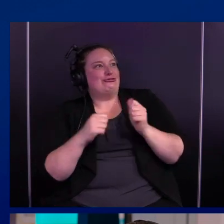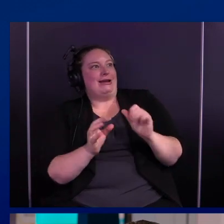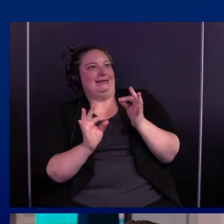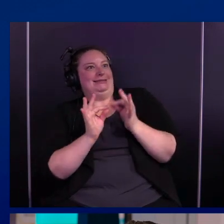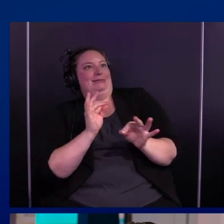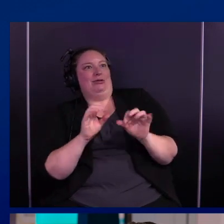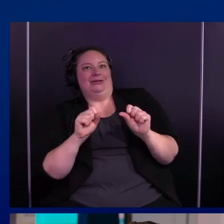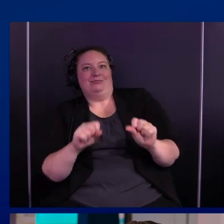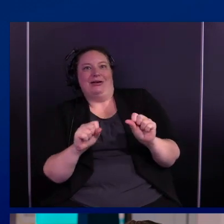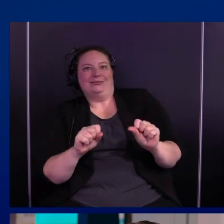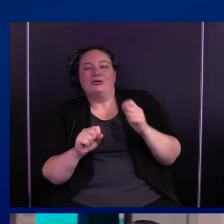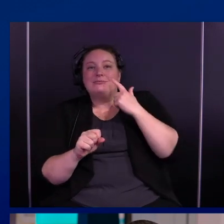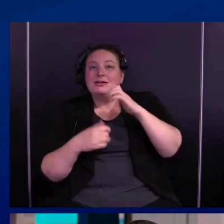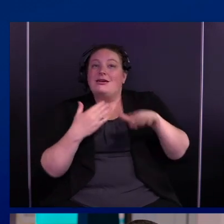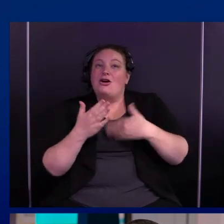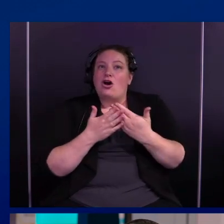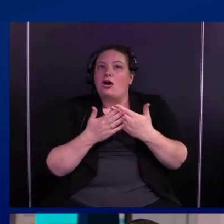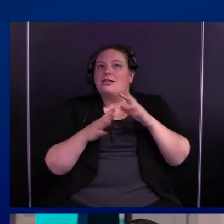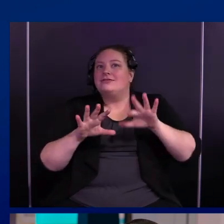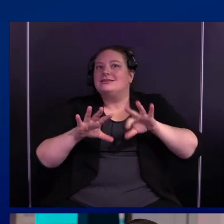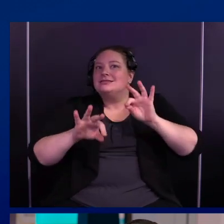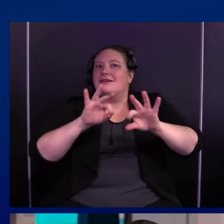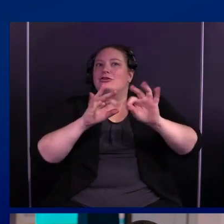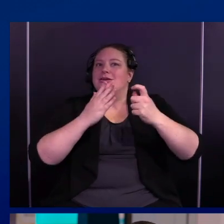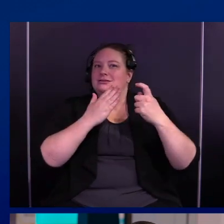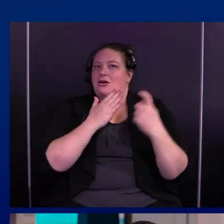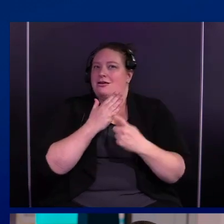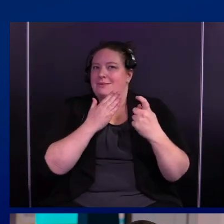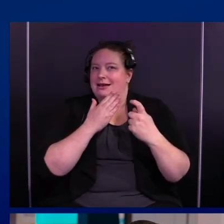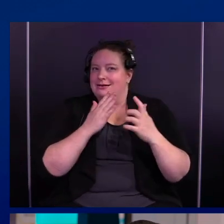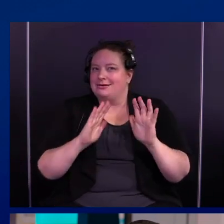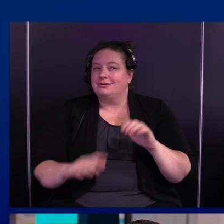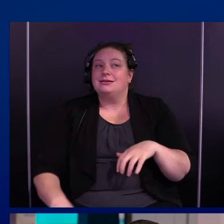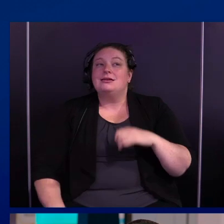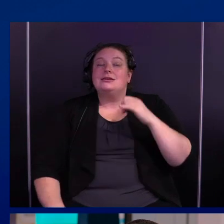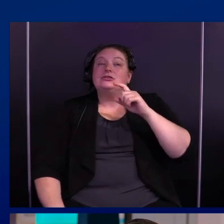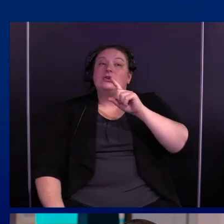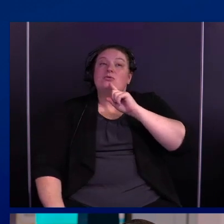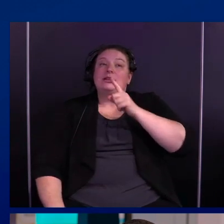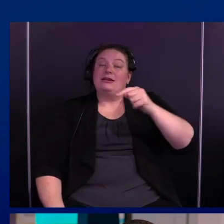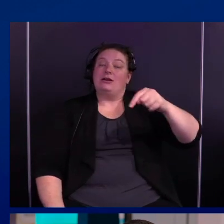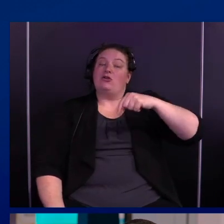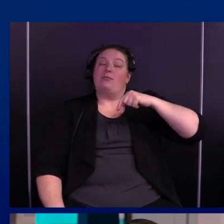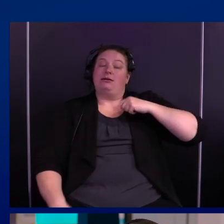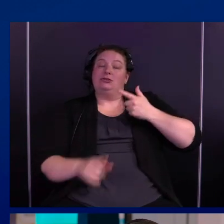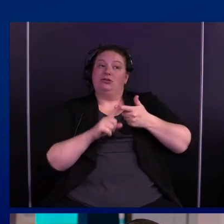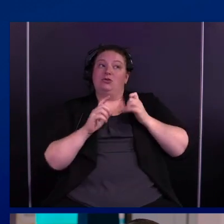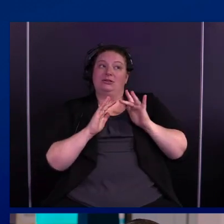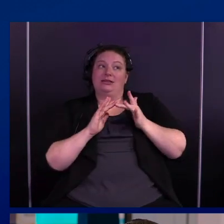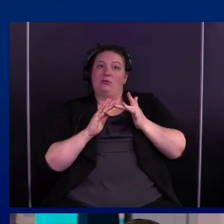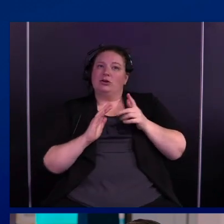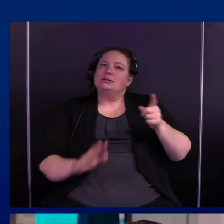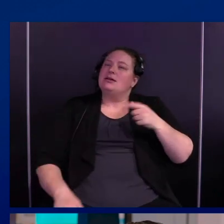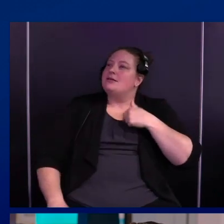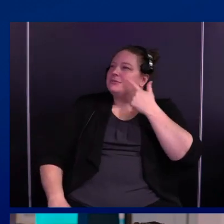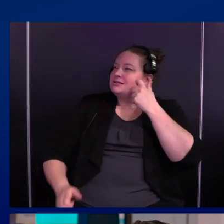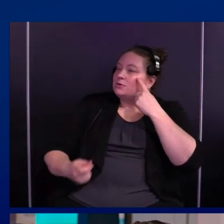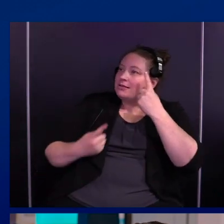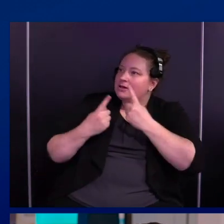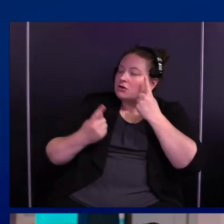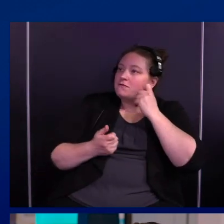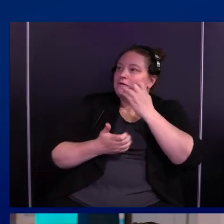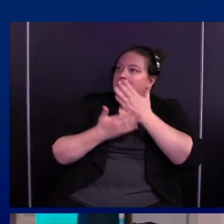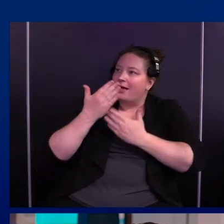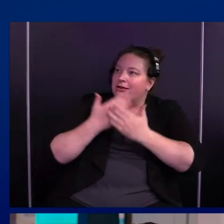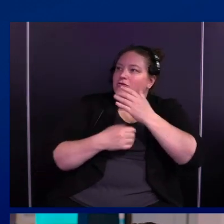that's because all of the discovery is automatic. So basically, if I'll go back to the source networks... Well, because I was thinking, if you had to manually